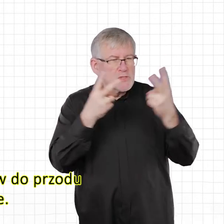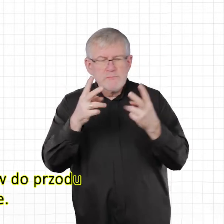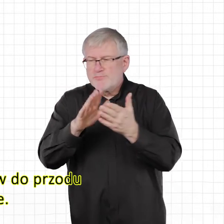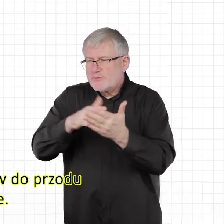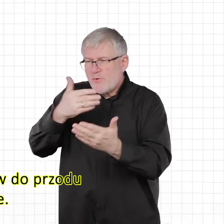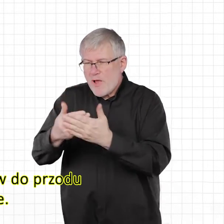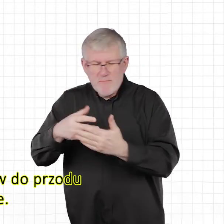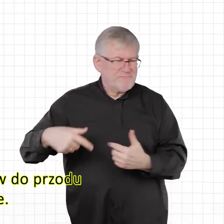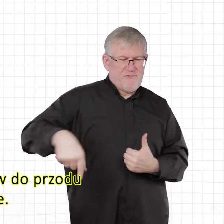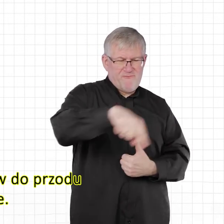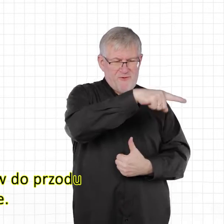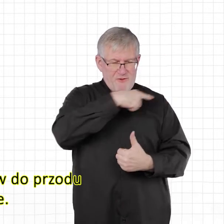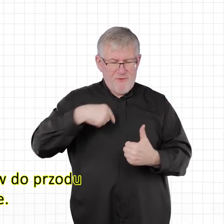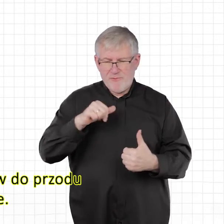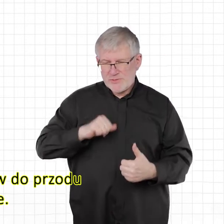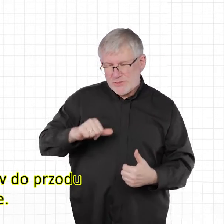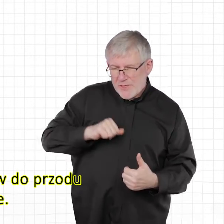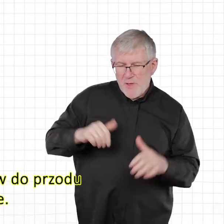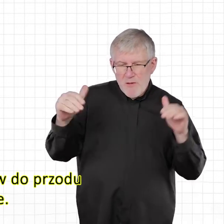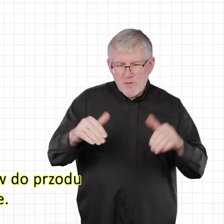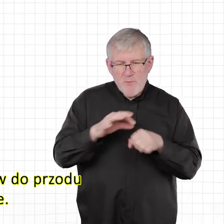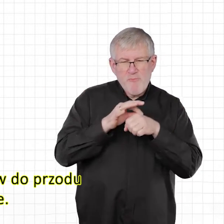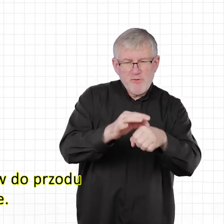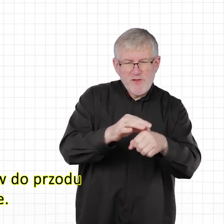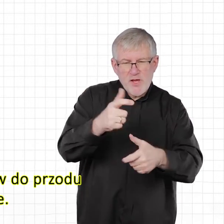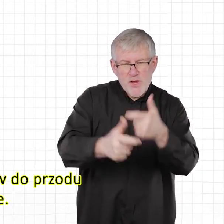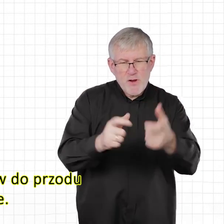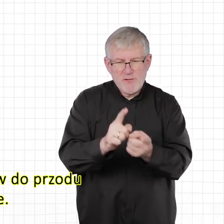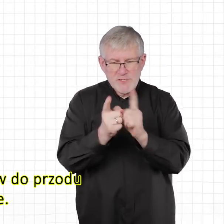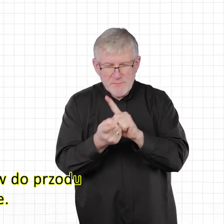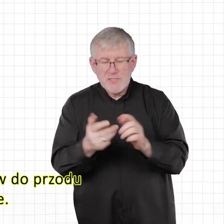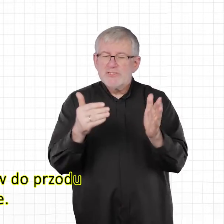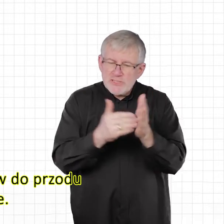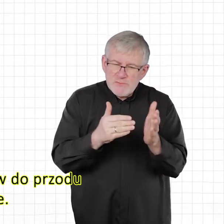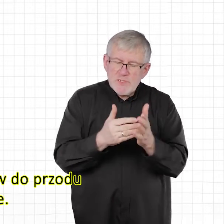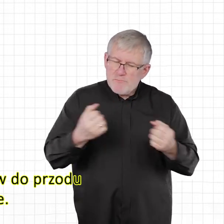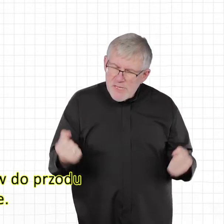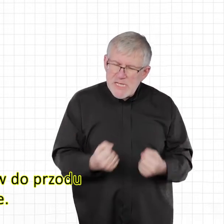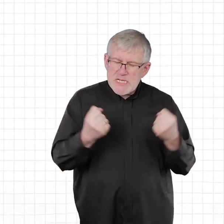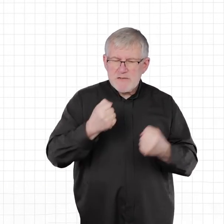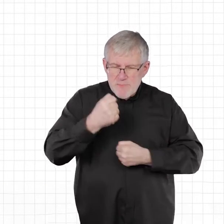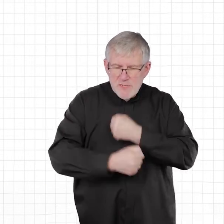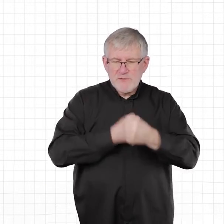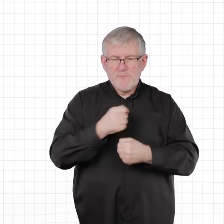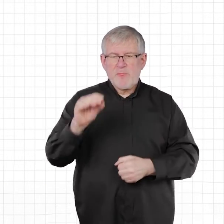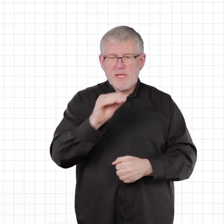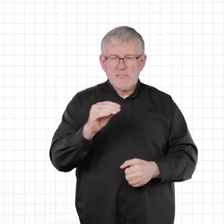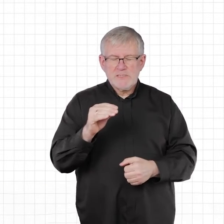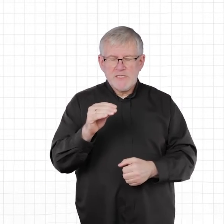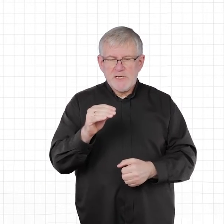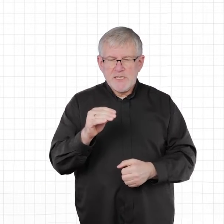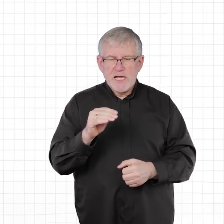Kolla said before, there are sometimes 2 steps forward and 1 step back. And you have to be prepared to continue. It's